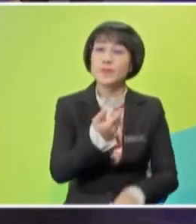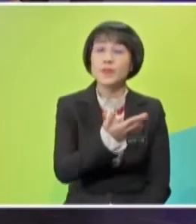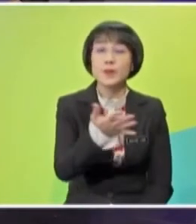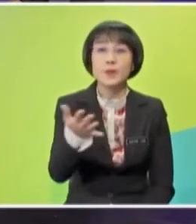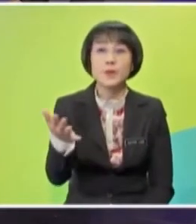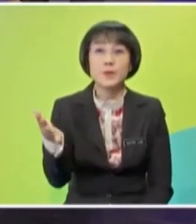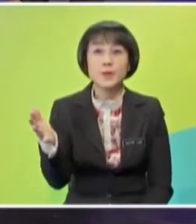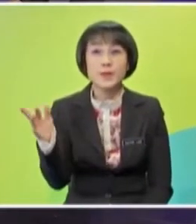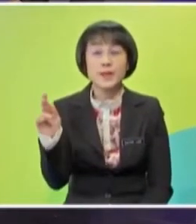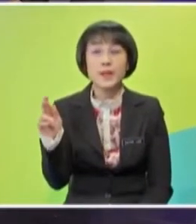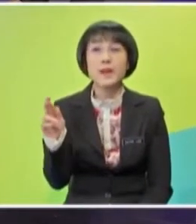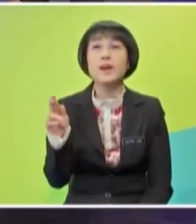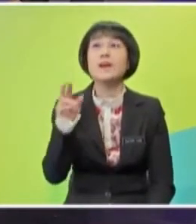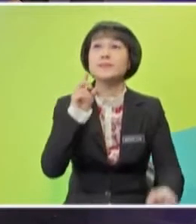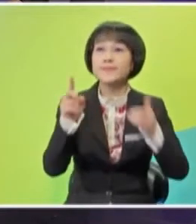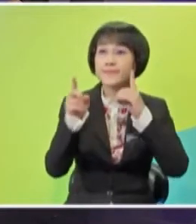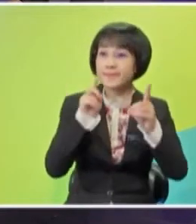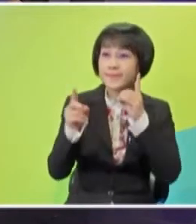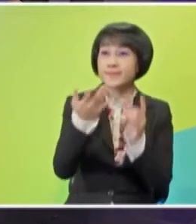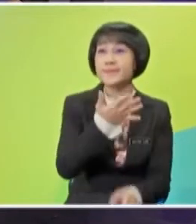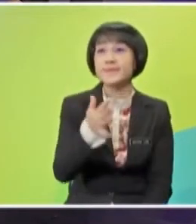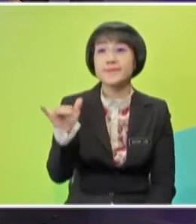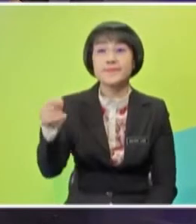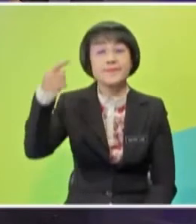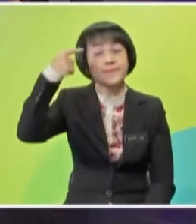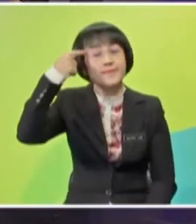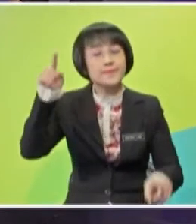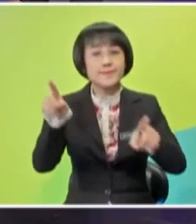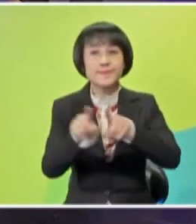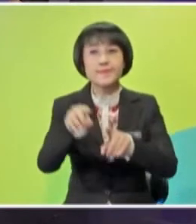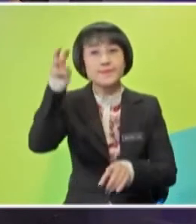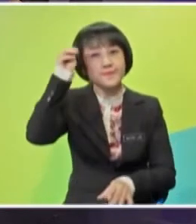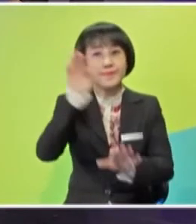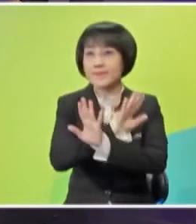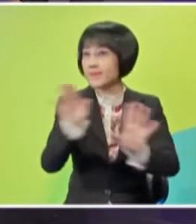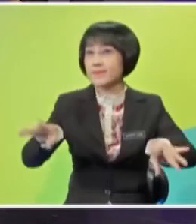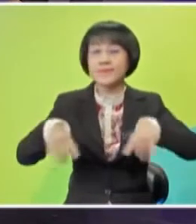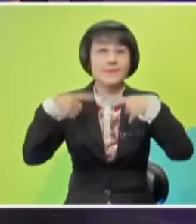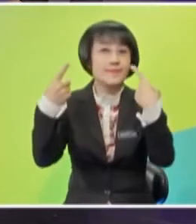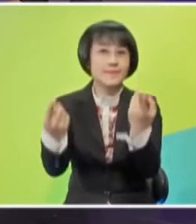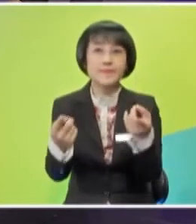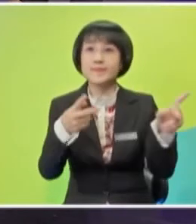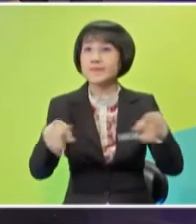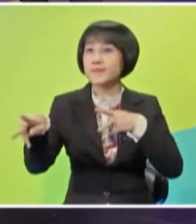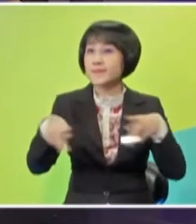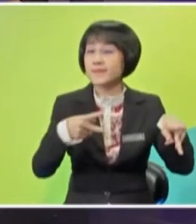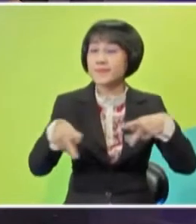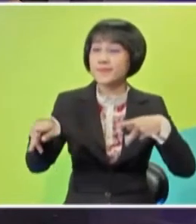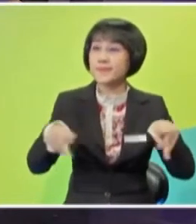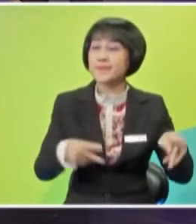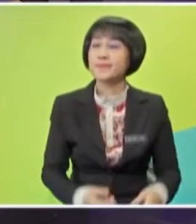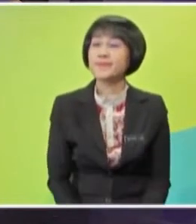they agree that Mark shouldn't go to the party. As what I said before or